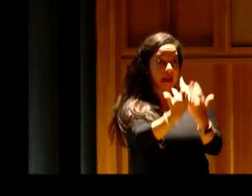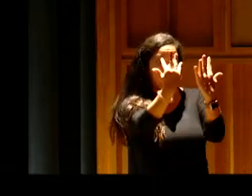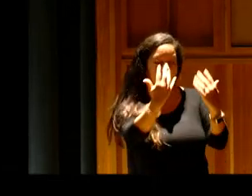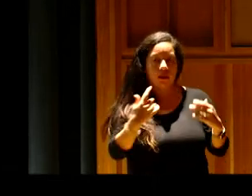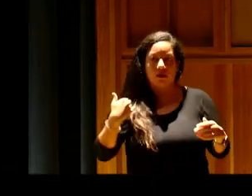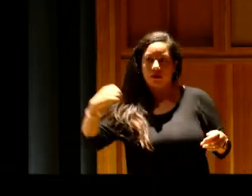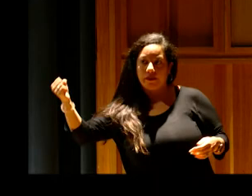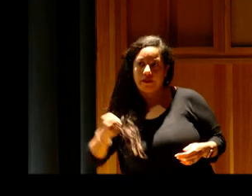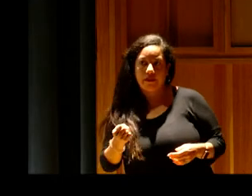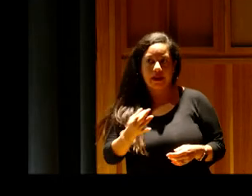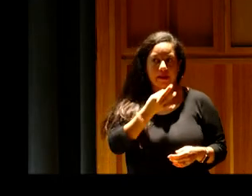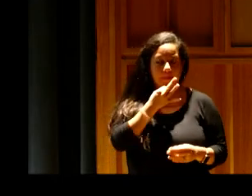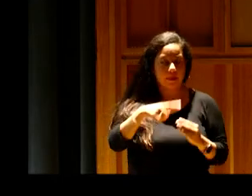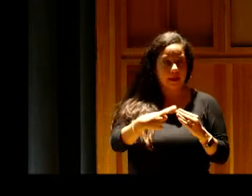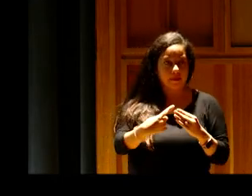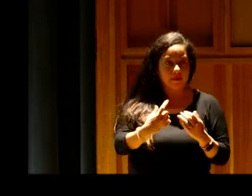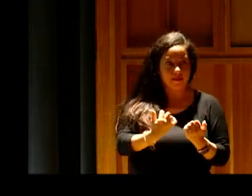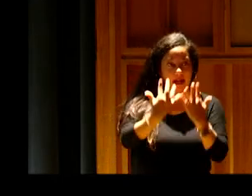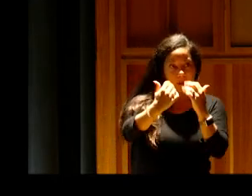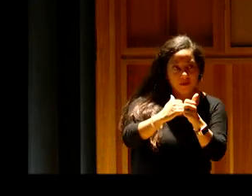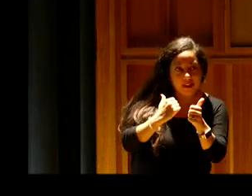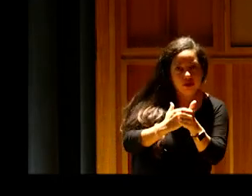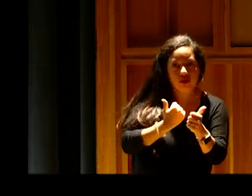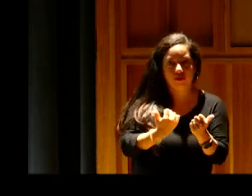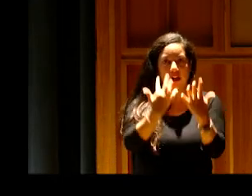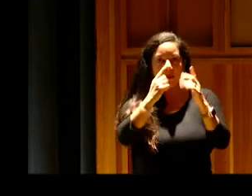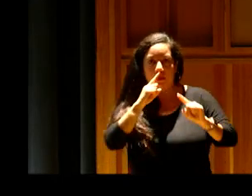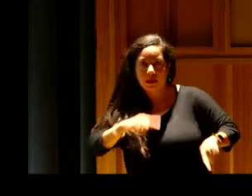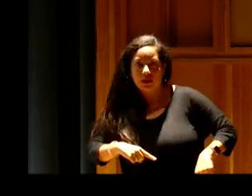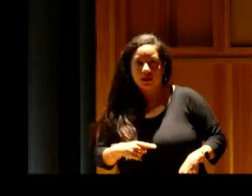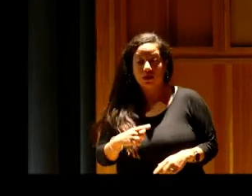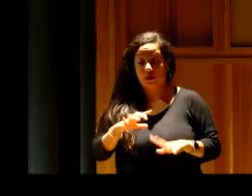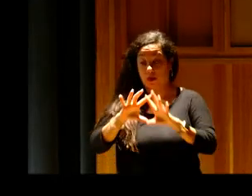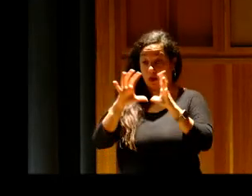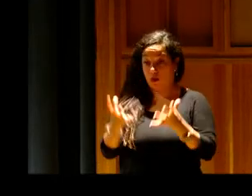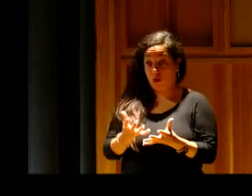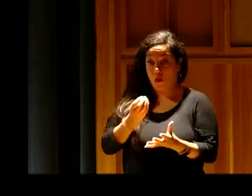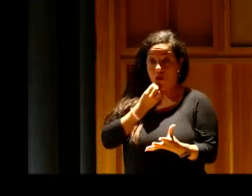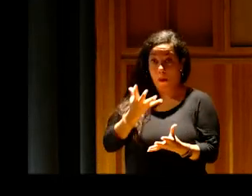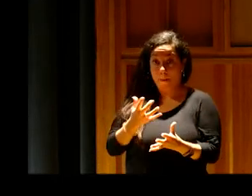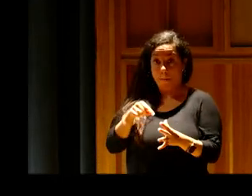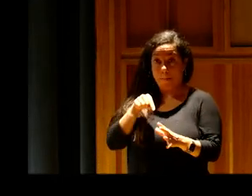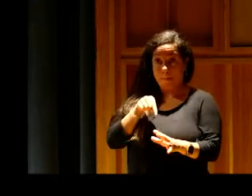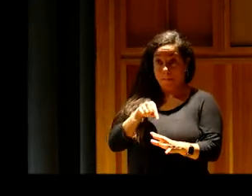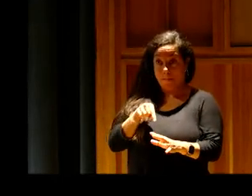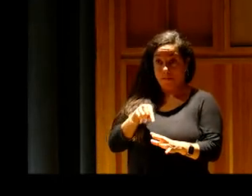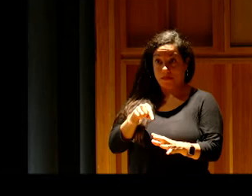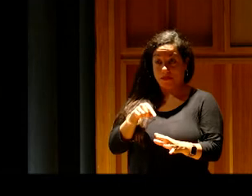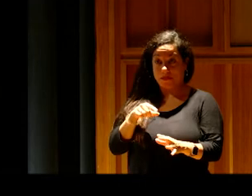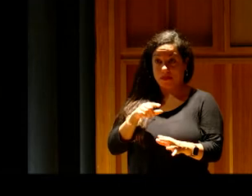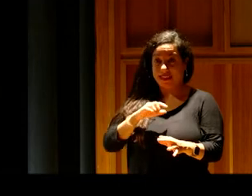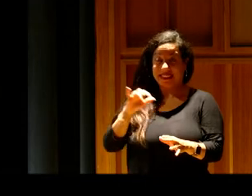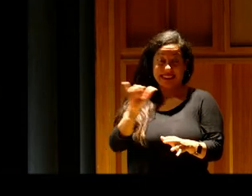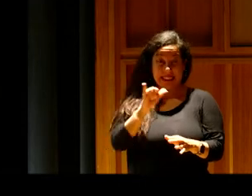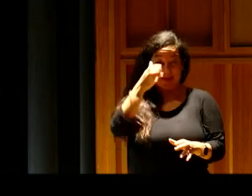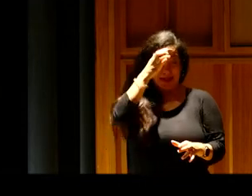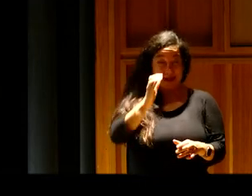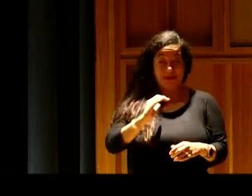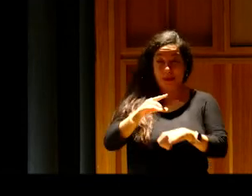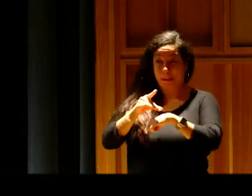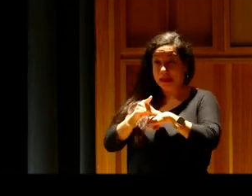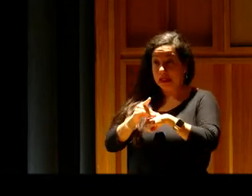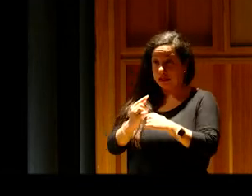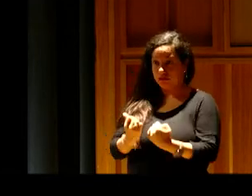prevention. So it has been said that the warming our globe is experiencing is like our planet being on fire,